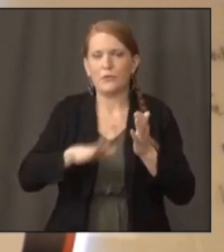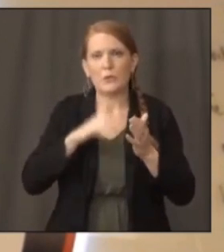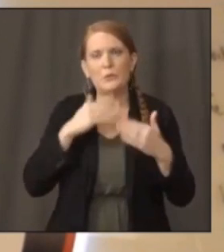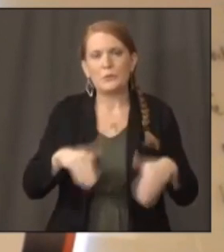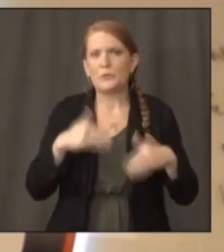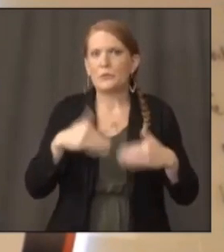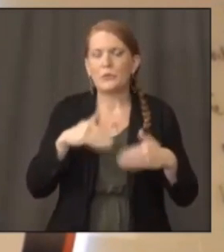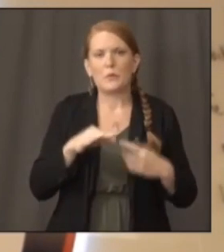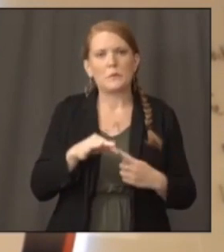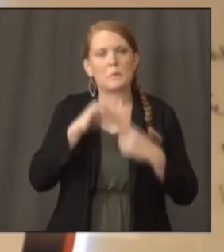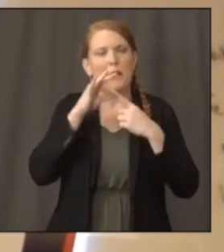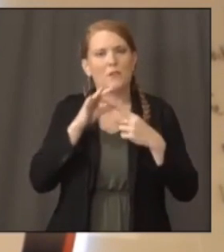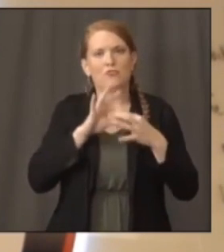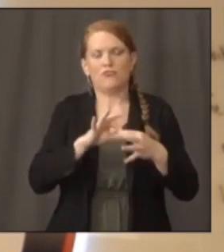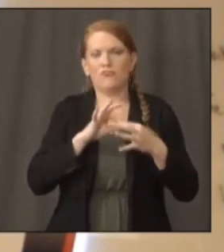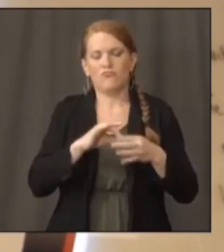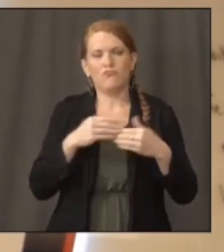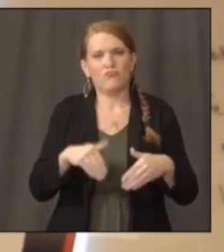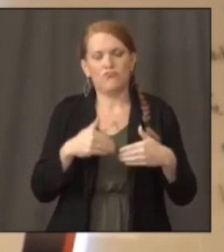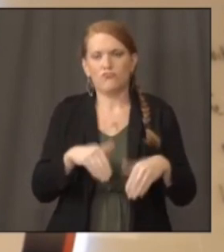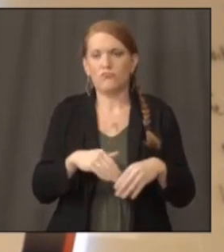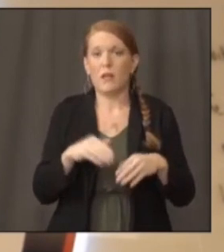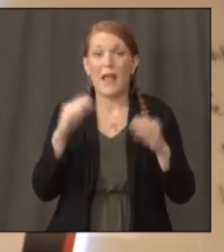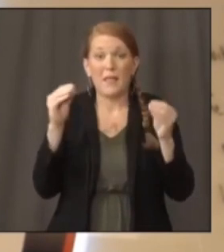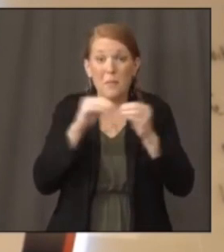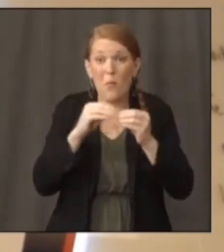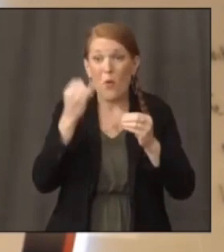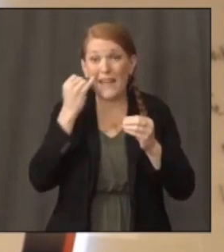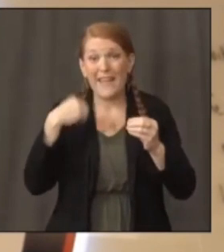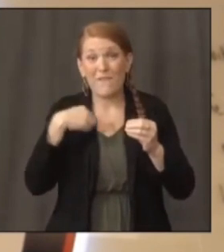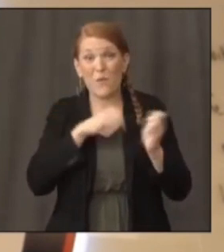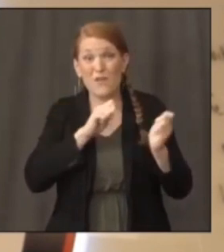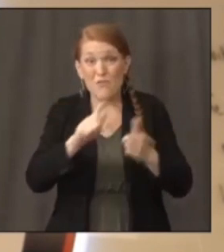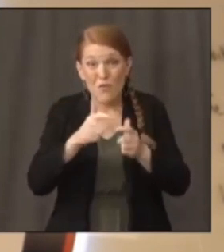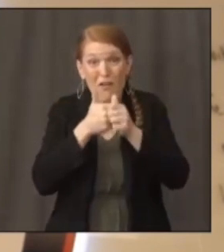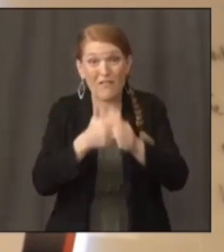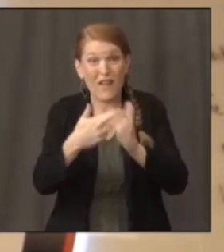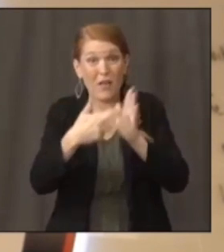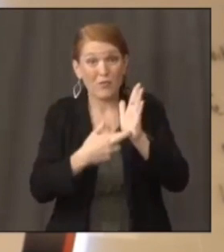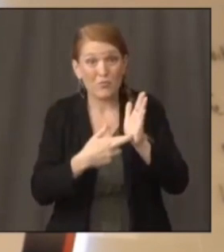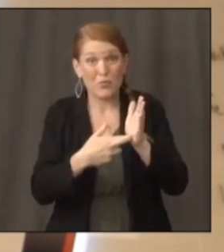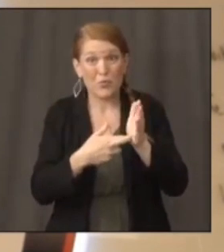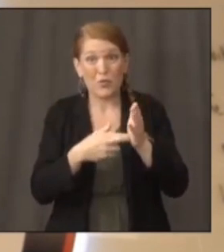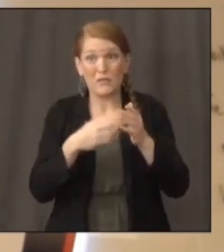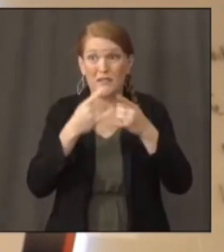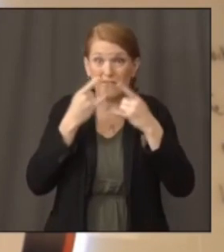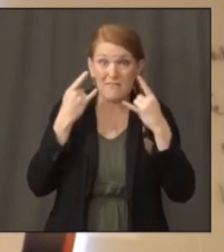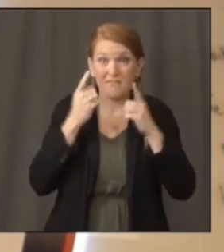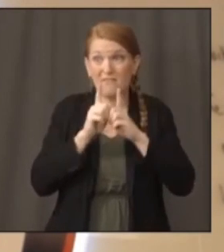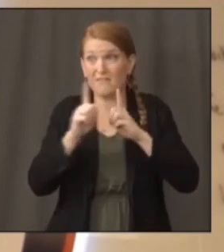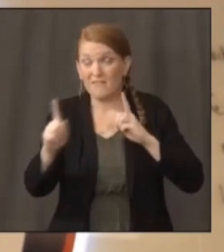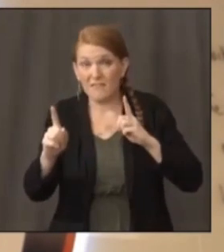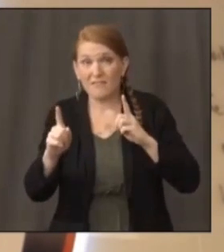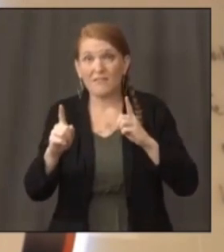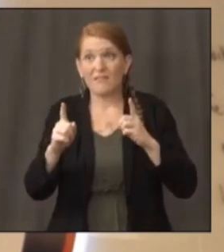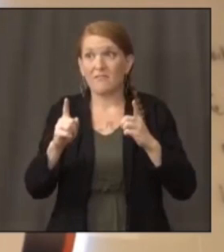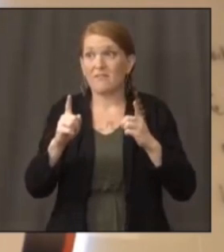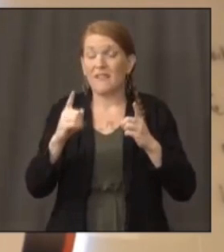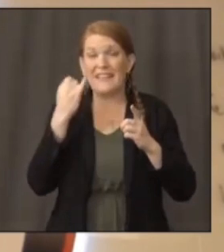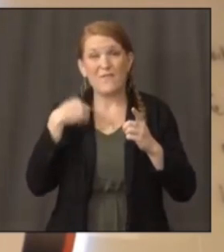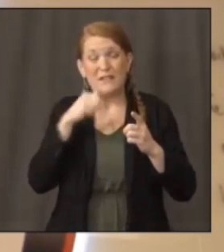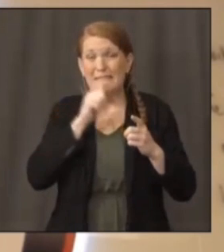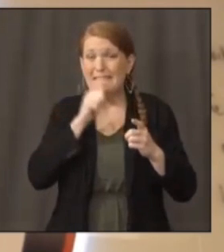that we all follow the guidelines, the more that we all follow the rules, the sooner college life